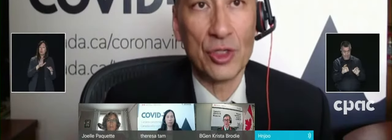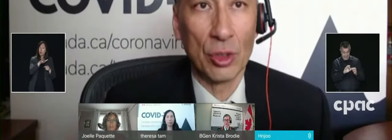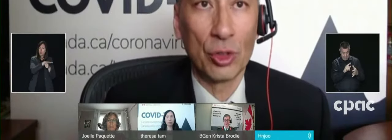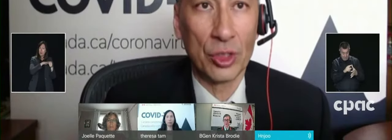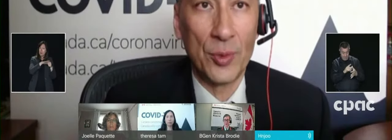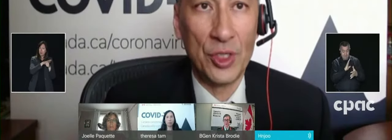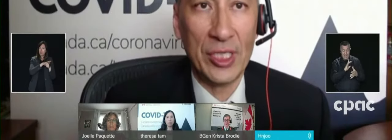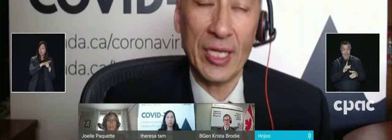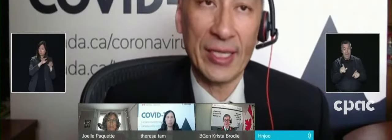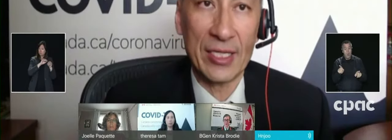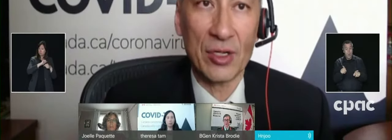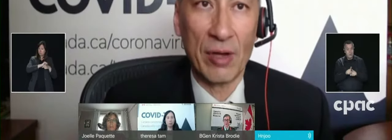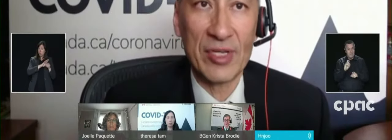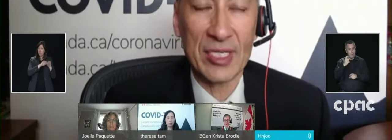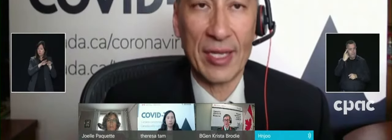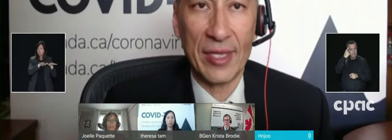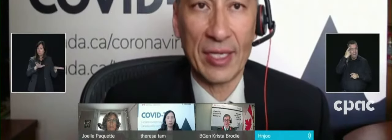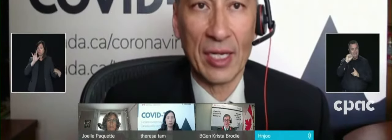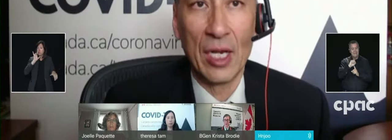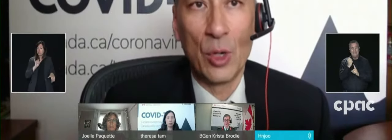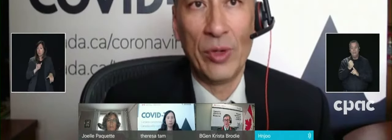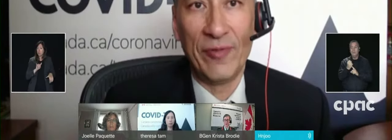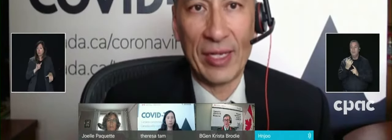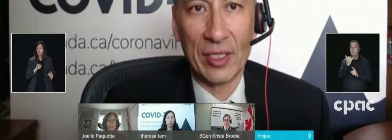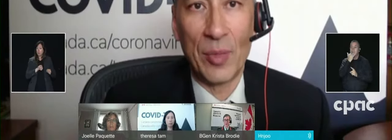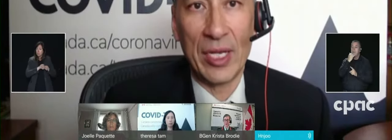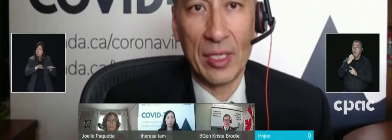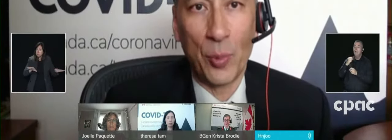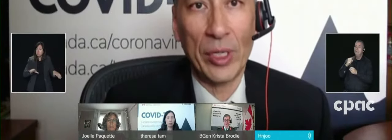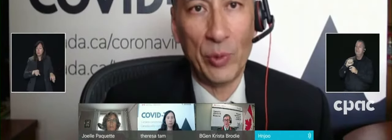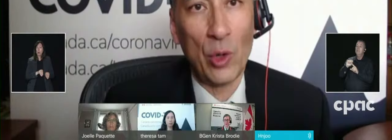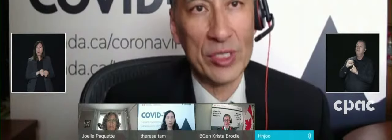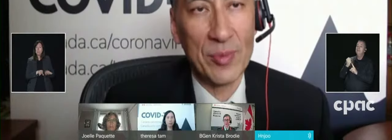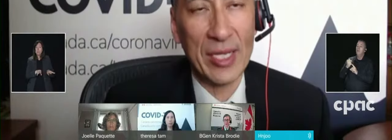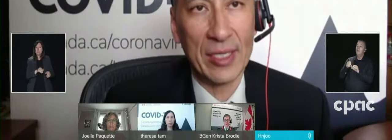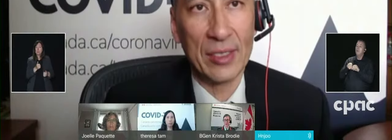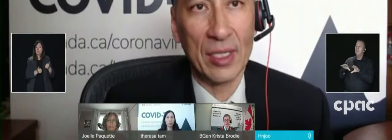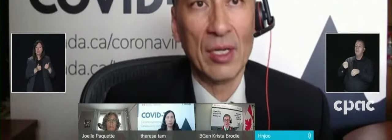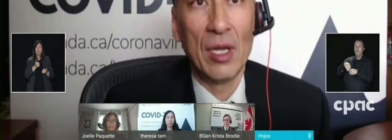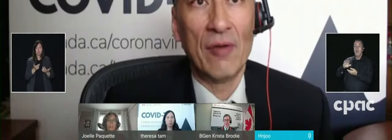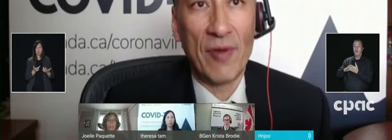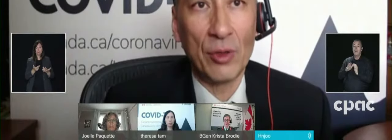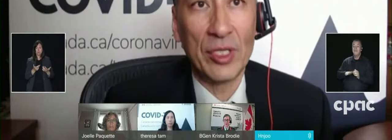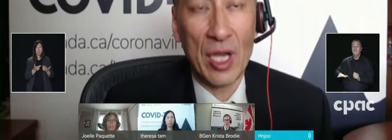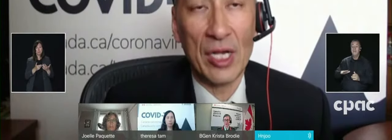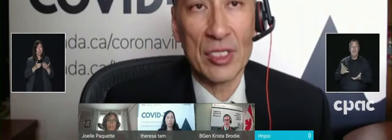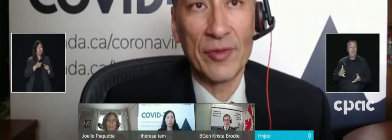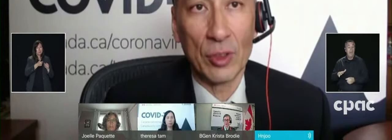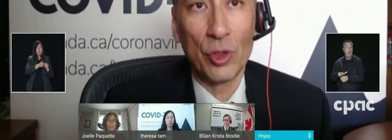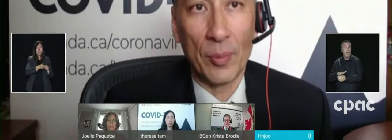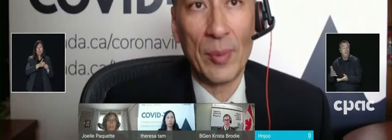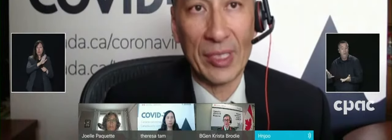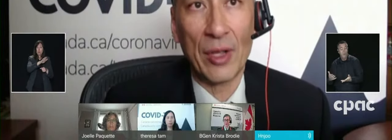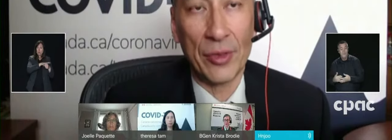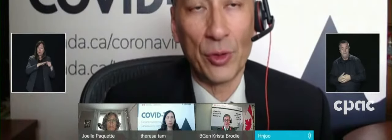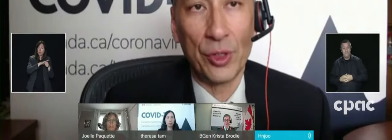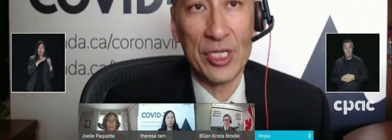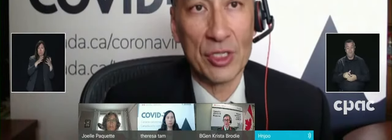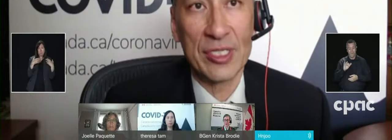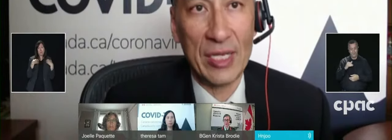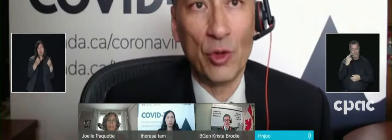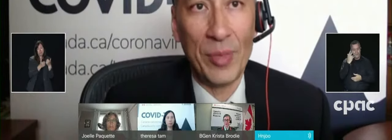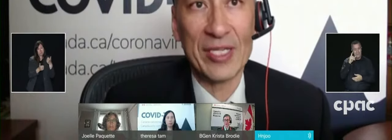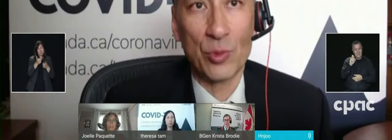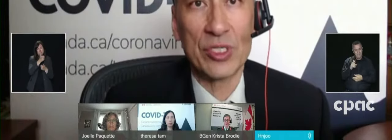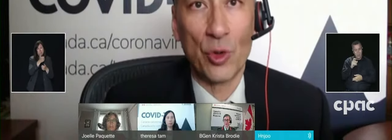is in your local community, and that's obviously, I think, reflected by the point we always make that follow the guidance of your local public health